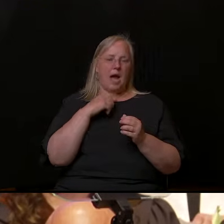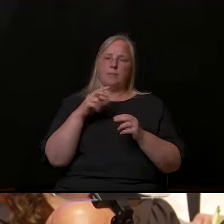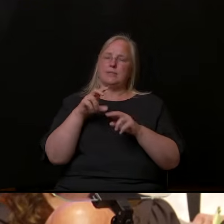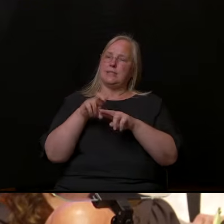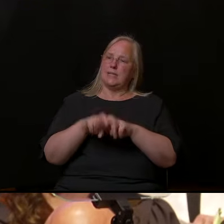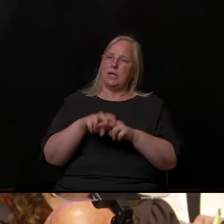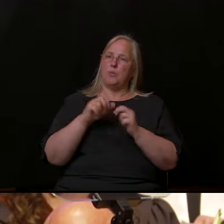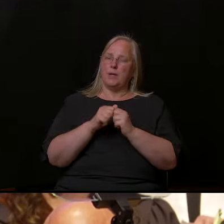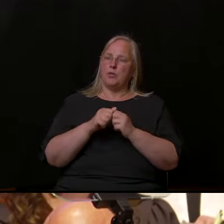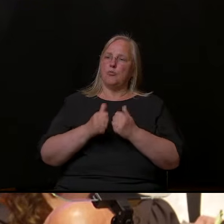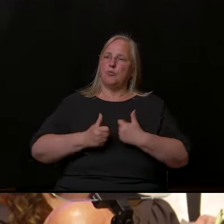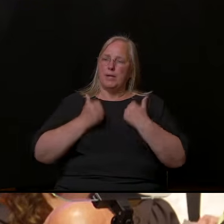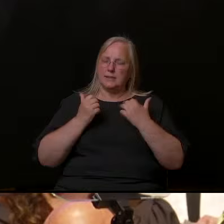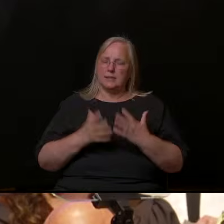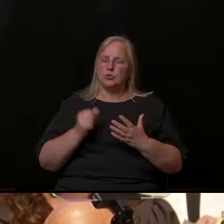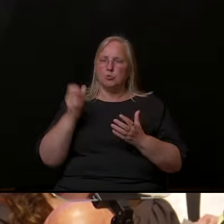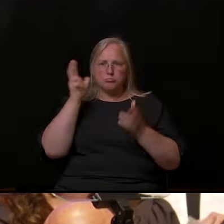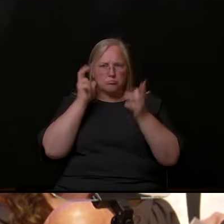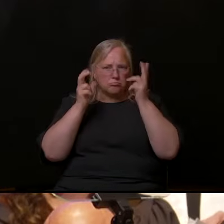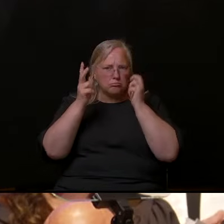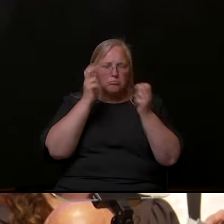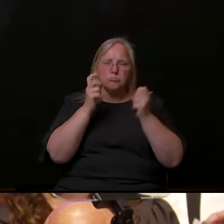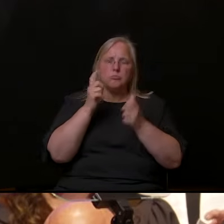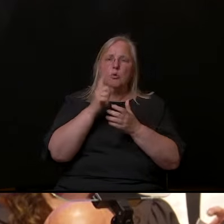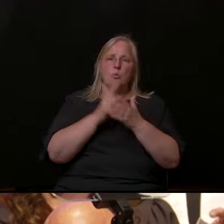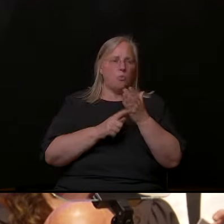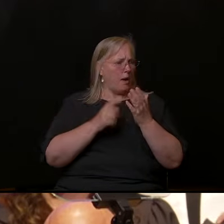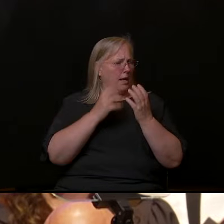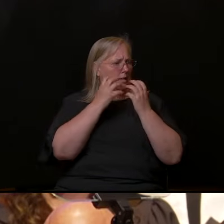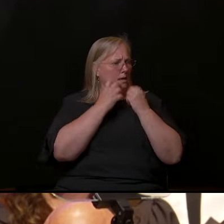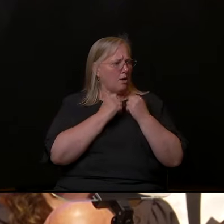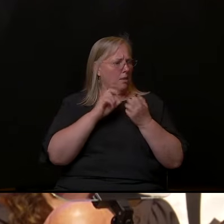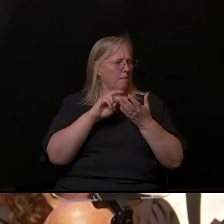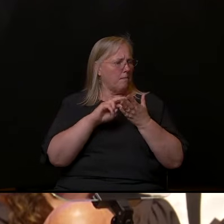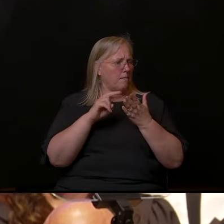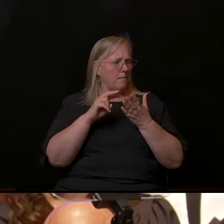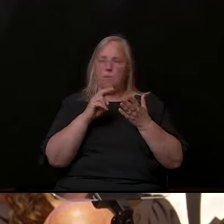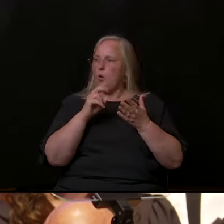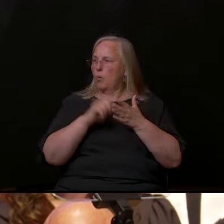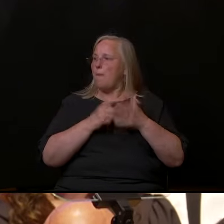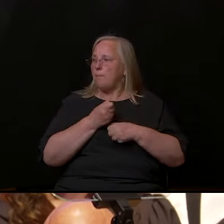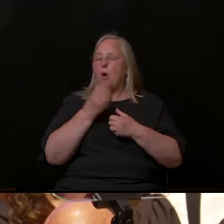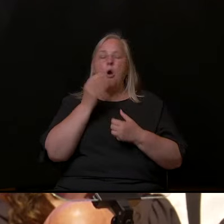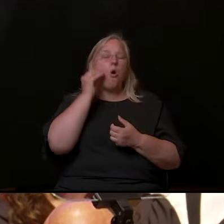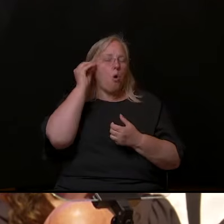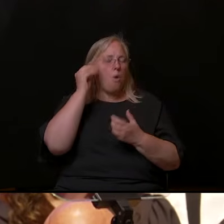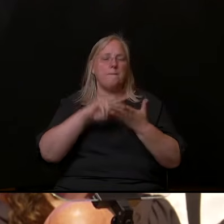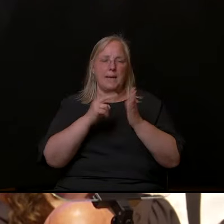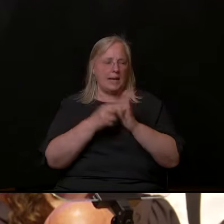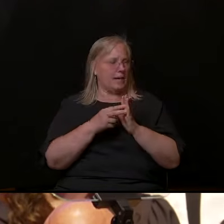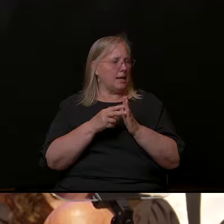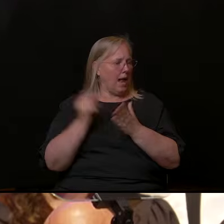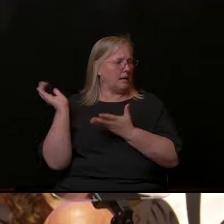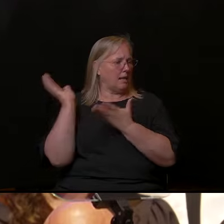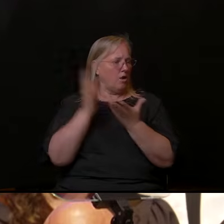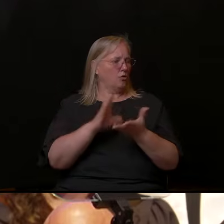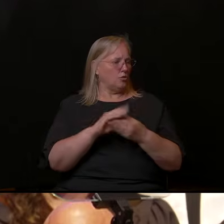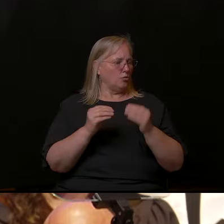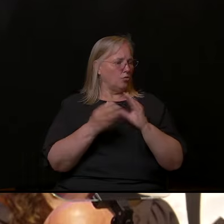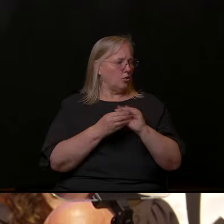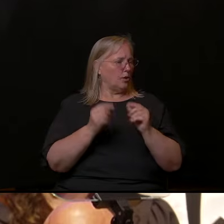meant and carrying their stories into a citywide housing campaign. At Samsung, it